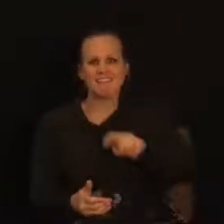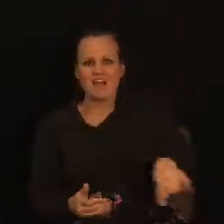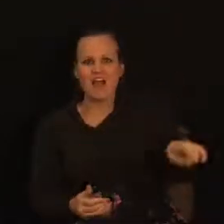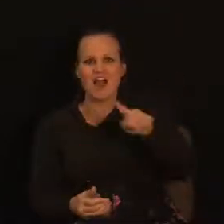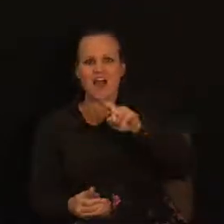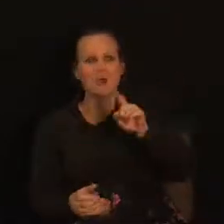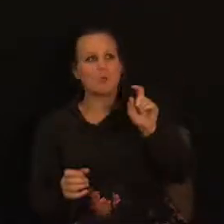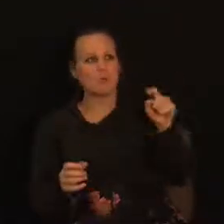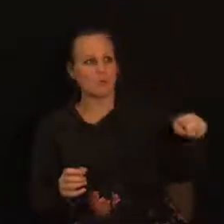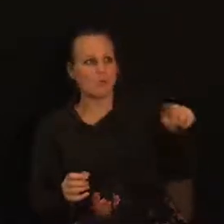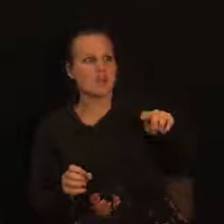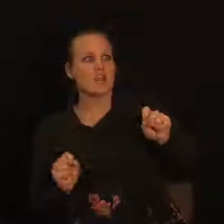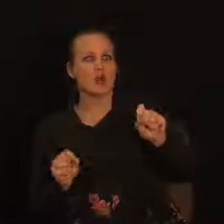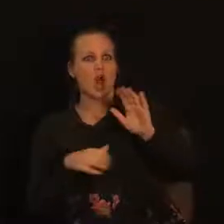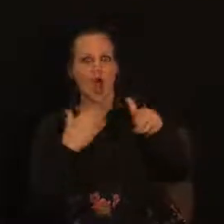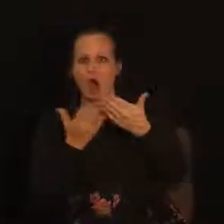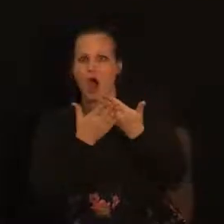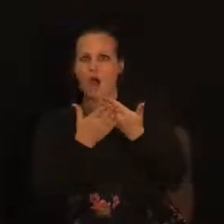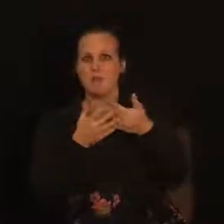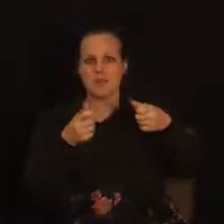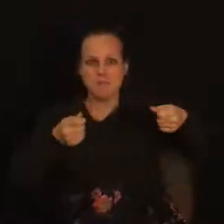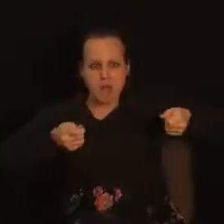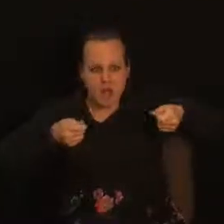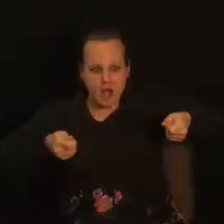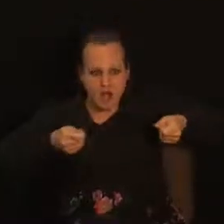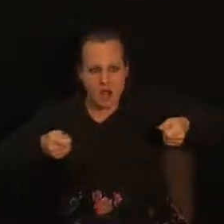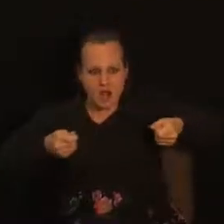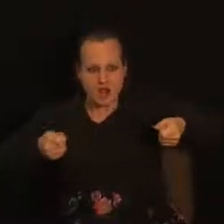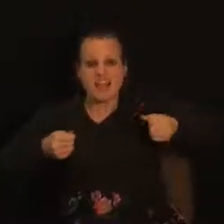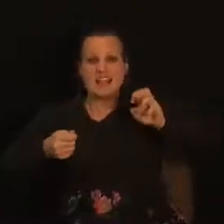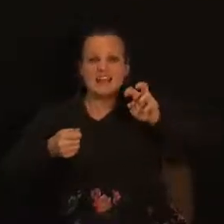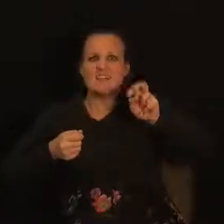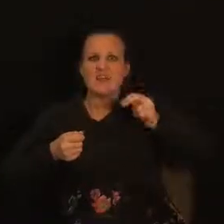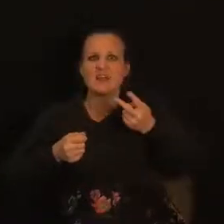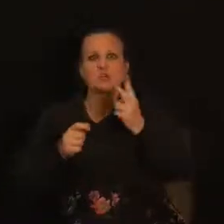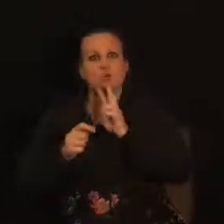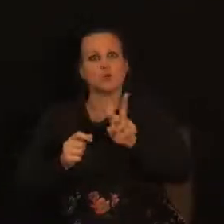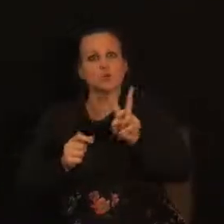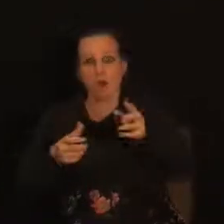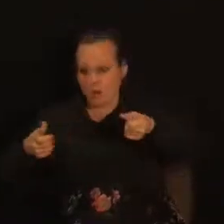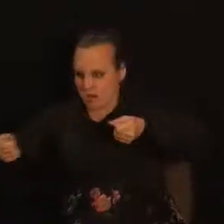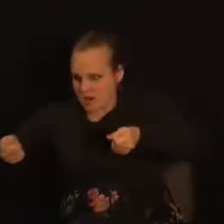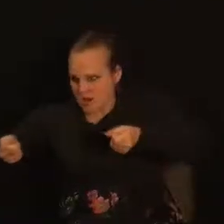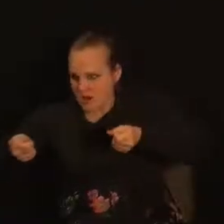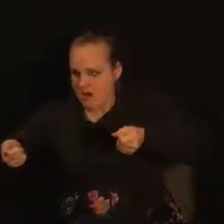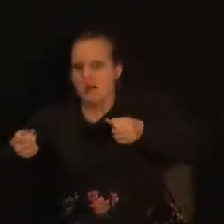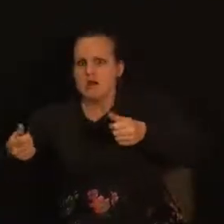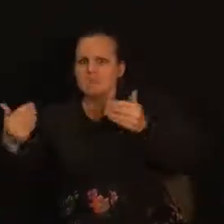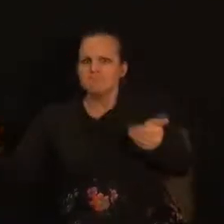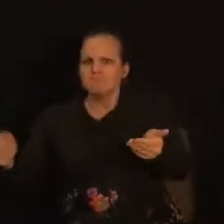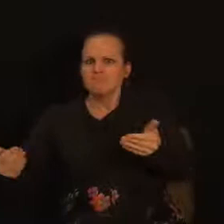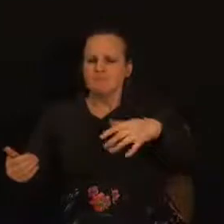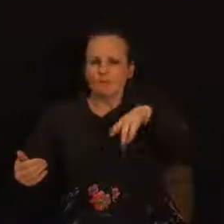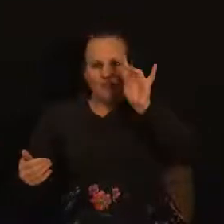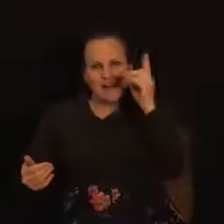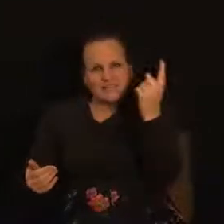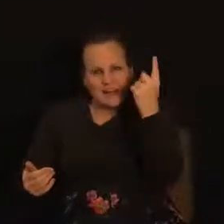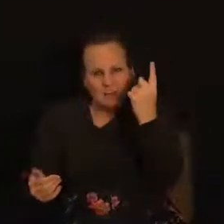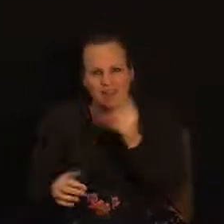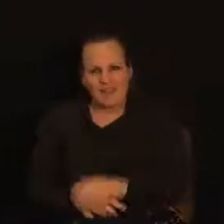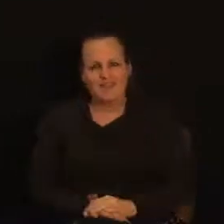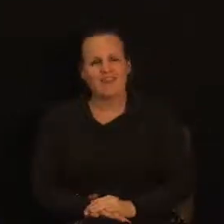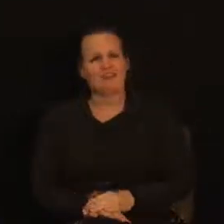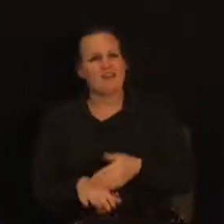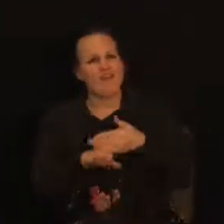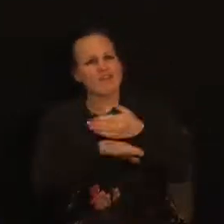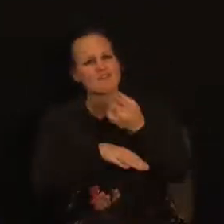be panning. I could even give the 2-year-old one, you know, like, we're going to find something. But after a little